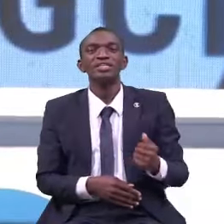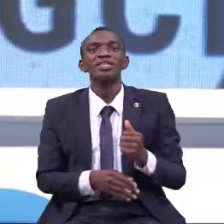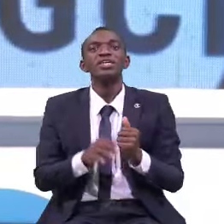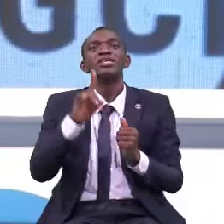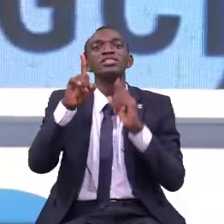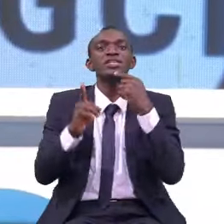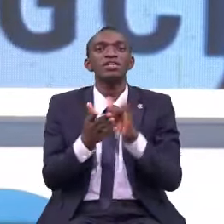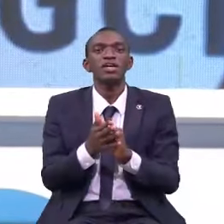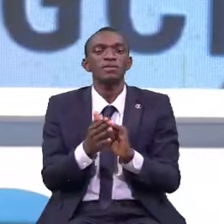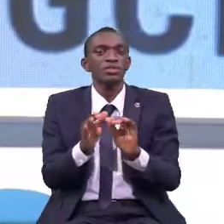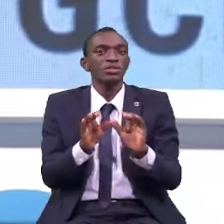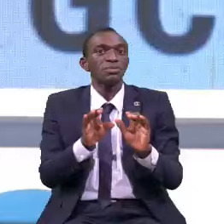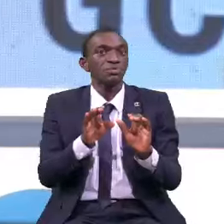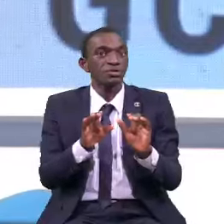me,